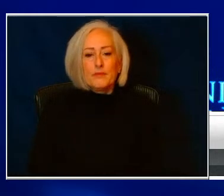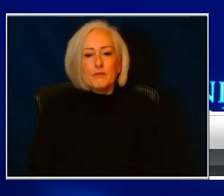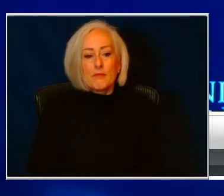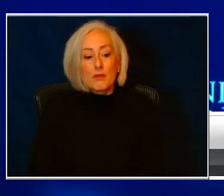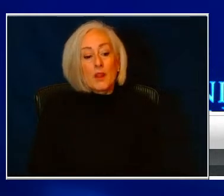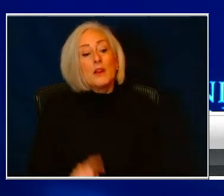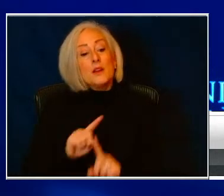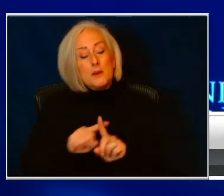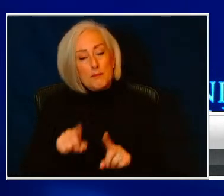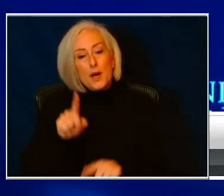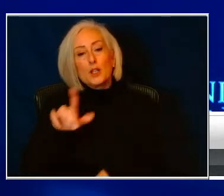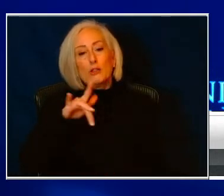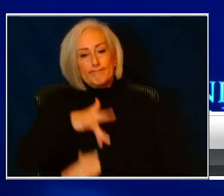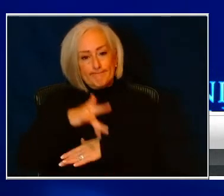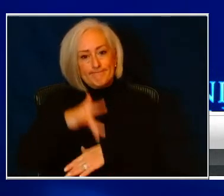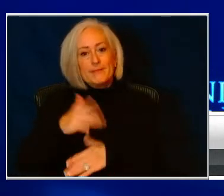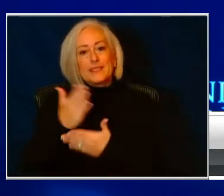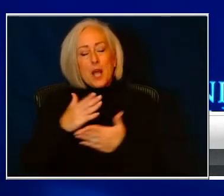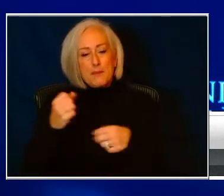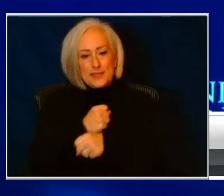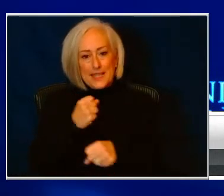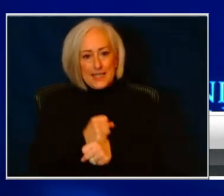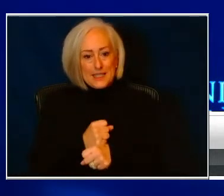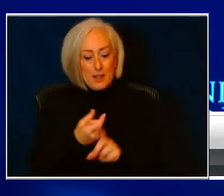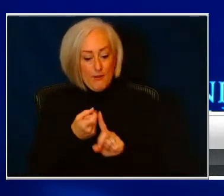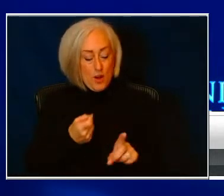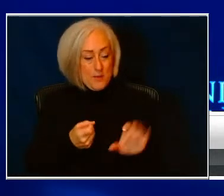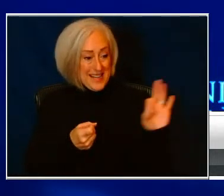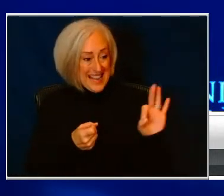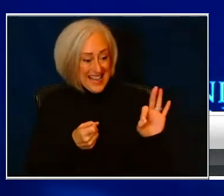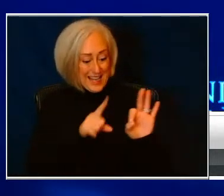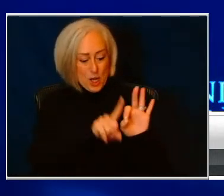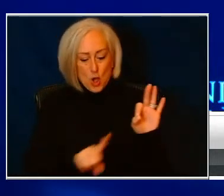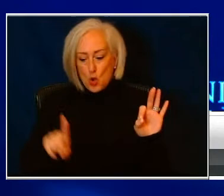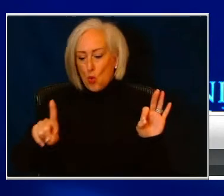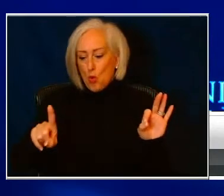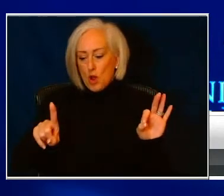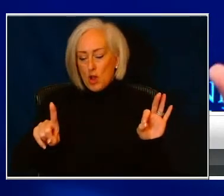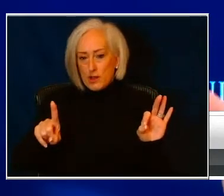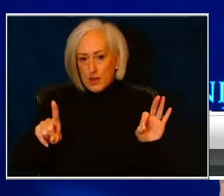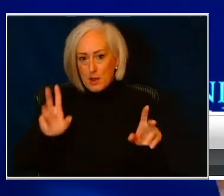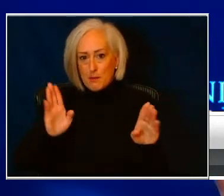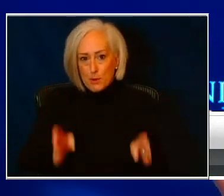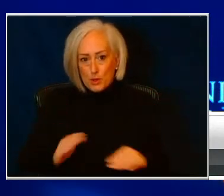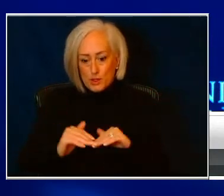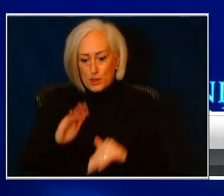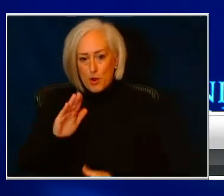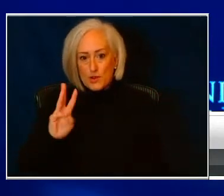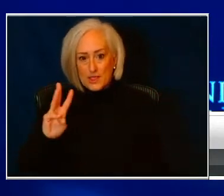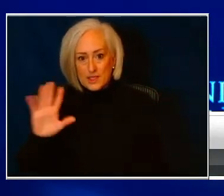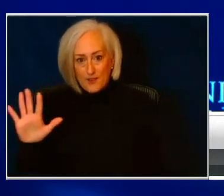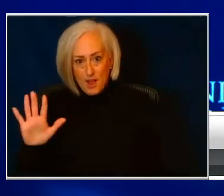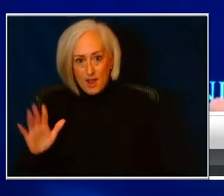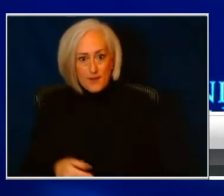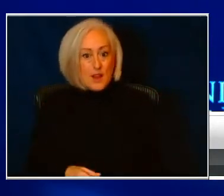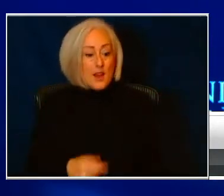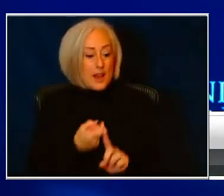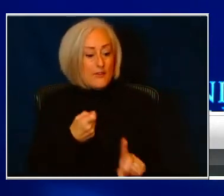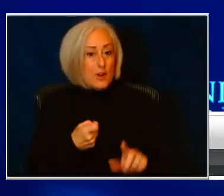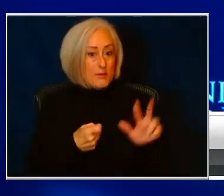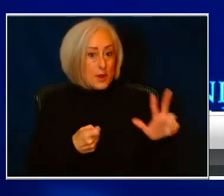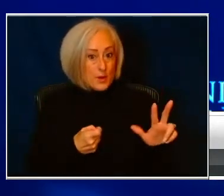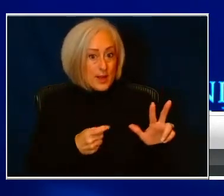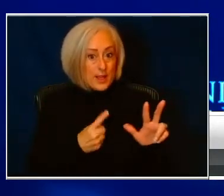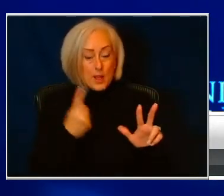the stats early in the program. 1 in 9 people over the age of 65 have it, and 1 in 3 over the age of 85. So if you live a long time, you're